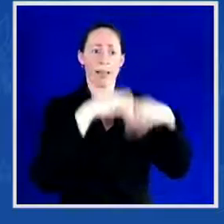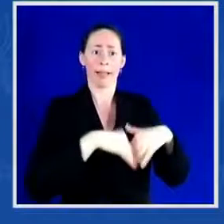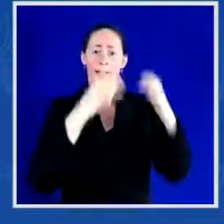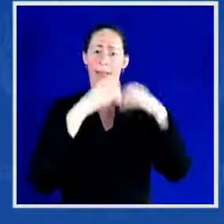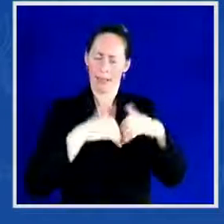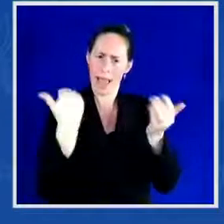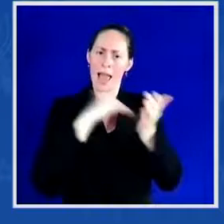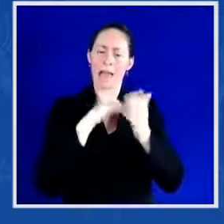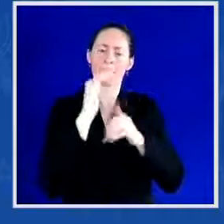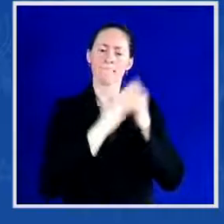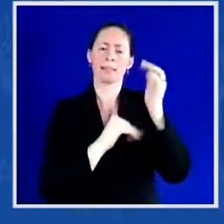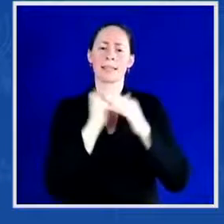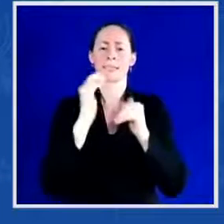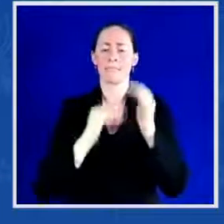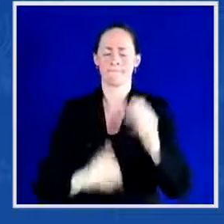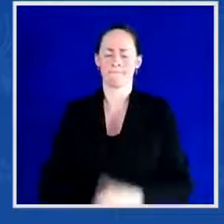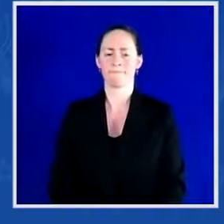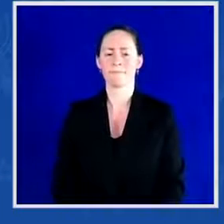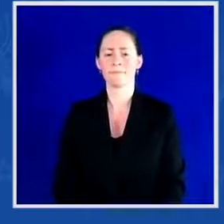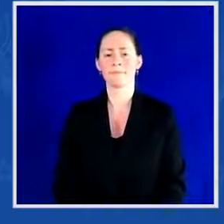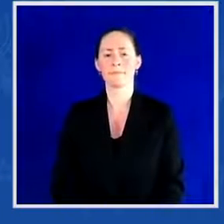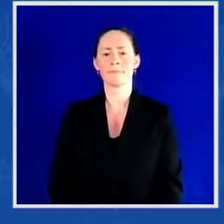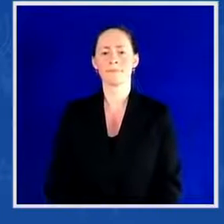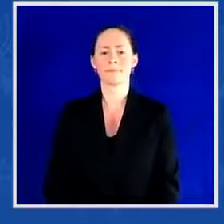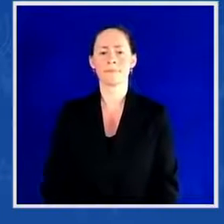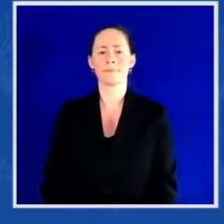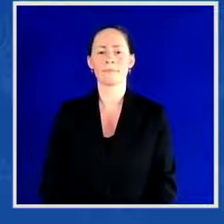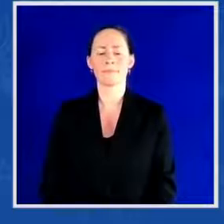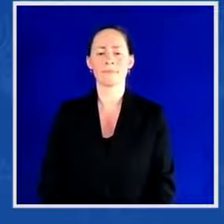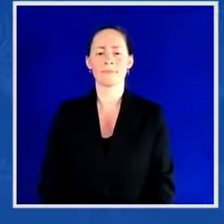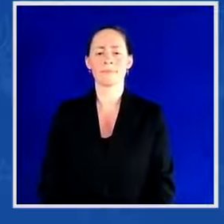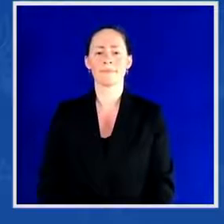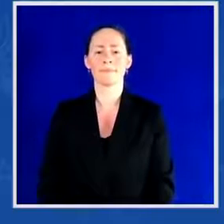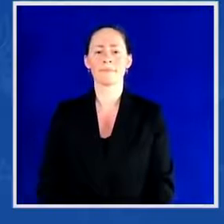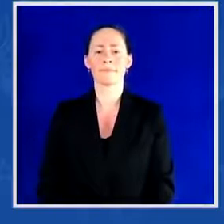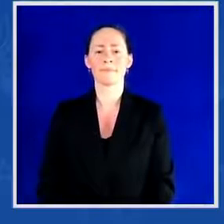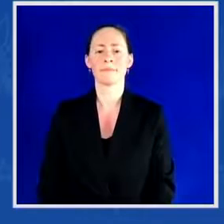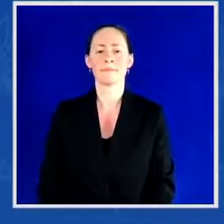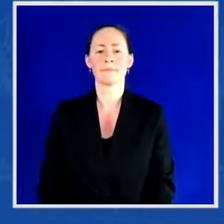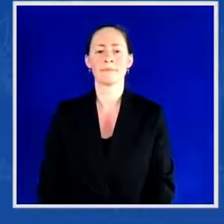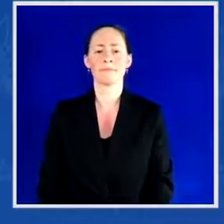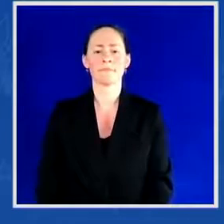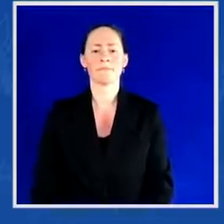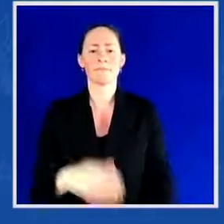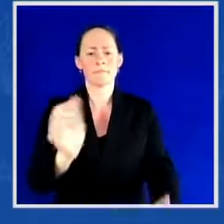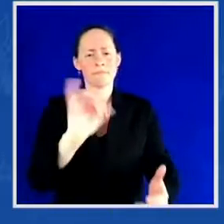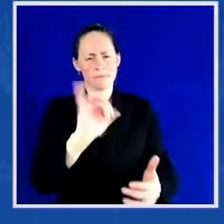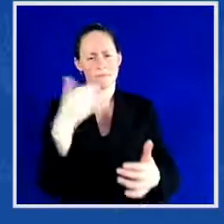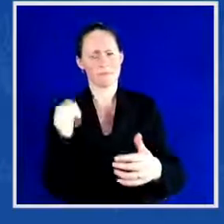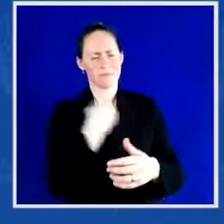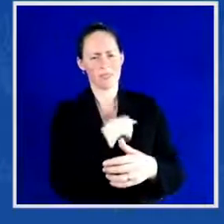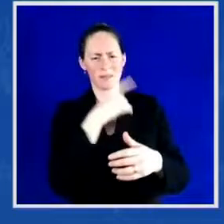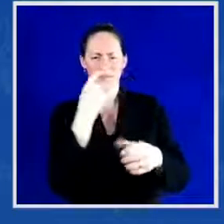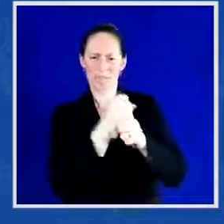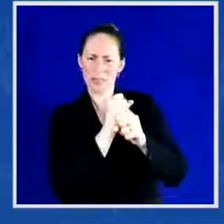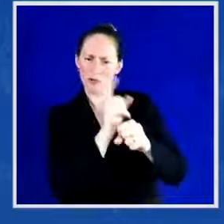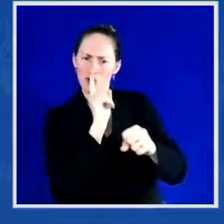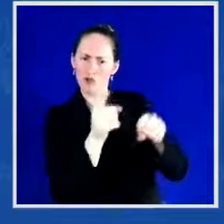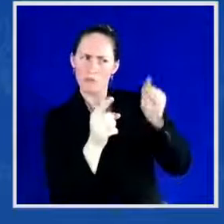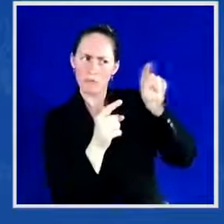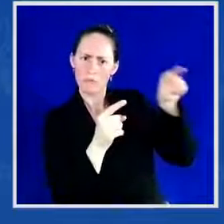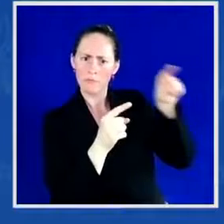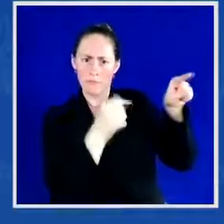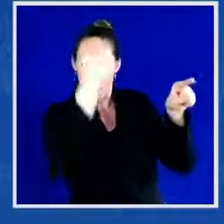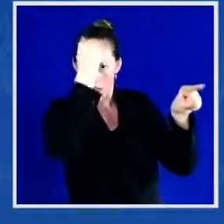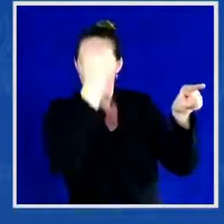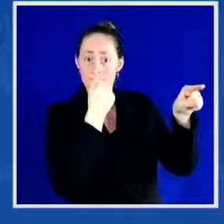does not permit Hamas to simply restock its military arsenal. I believe the Palestinians and Israelis equally deserve